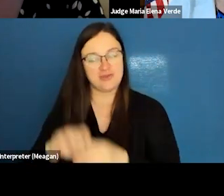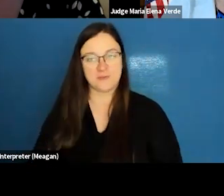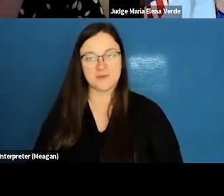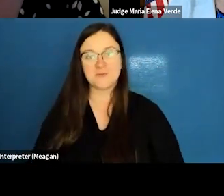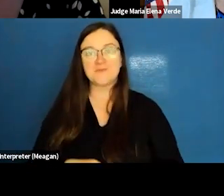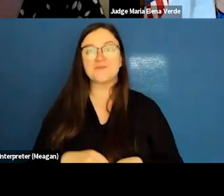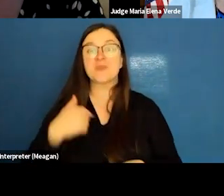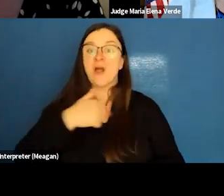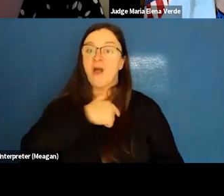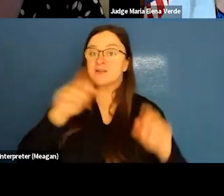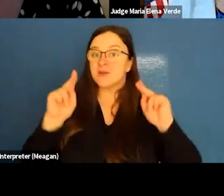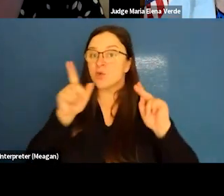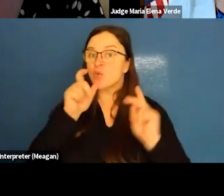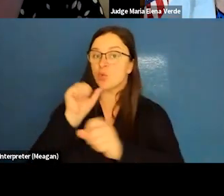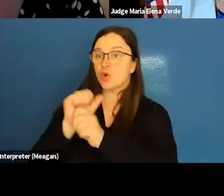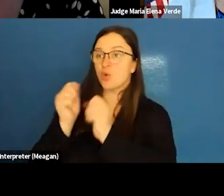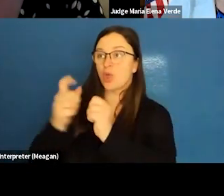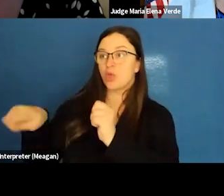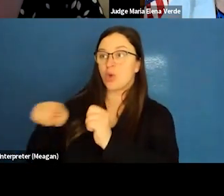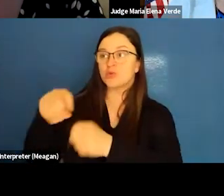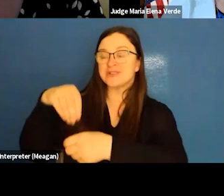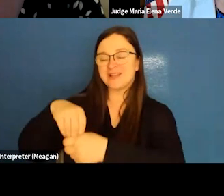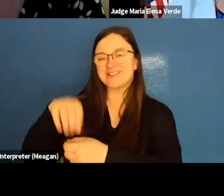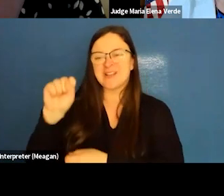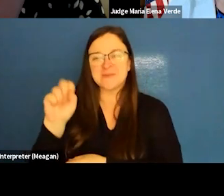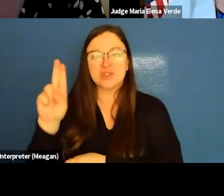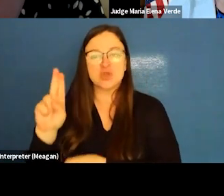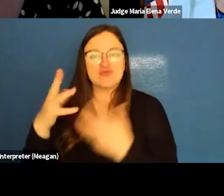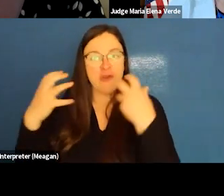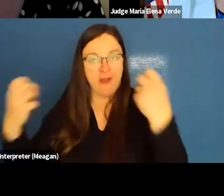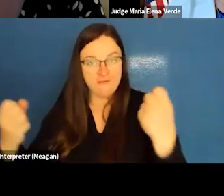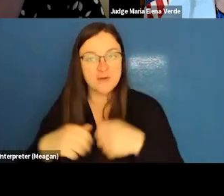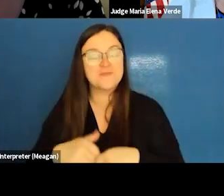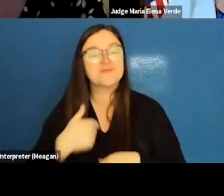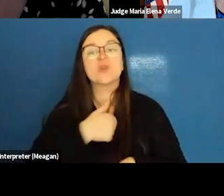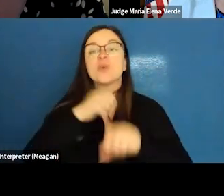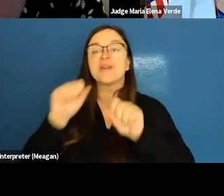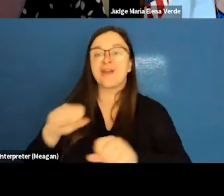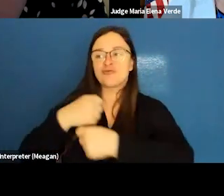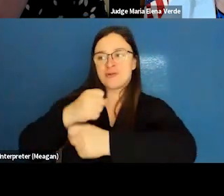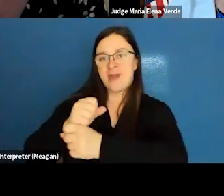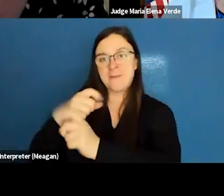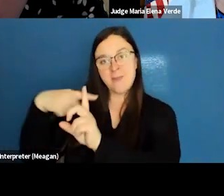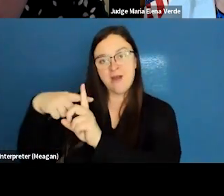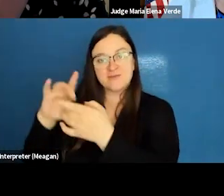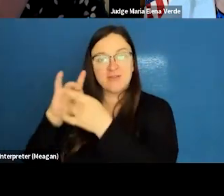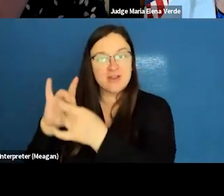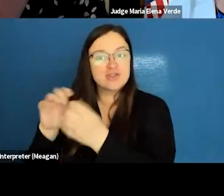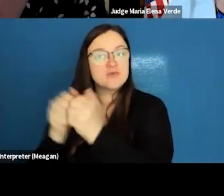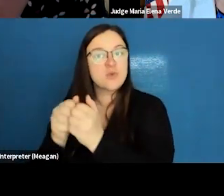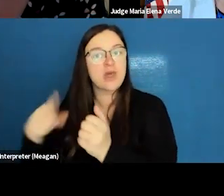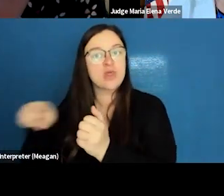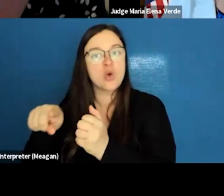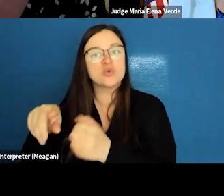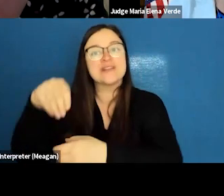people who work with those in substance use recovery, can work to create positive relationships with those in